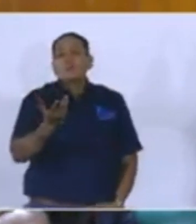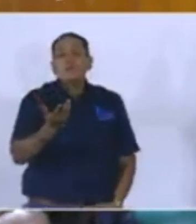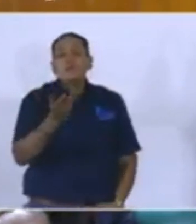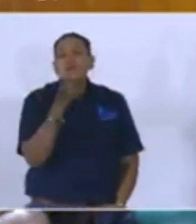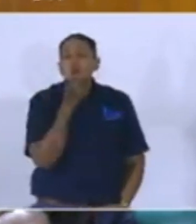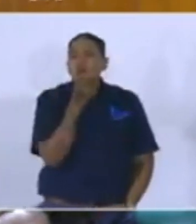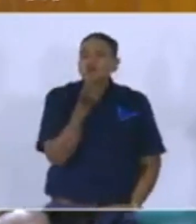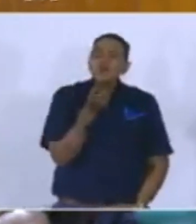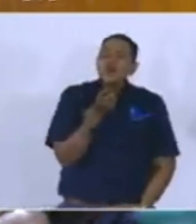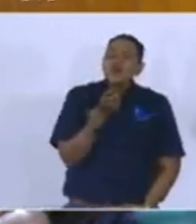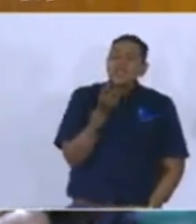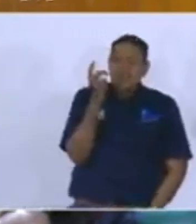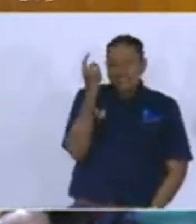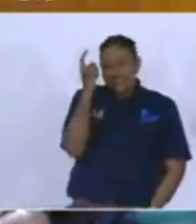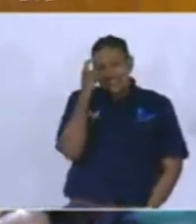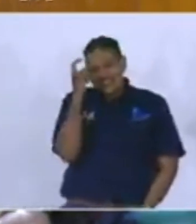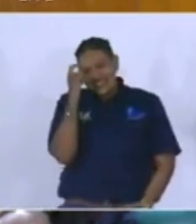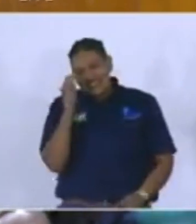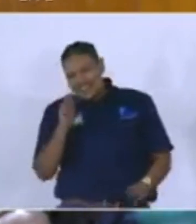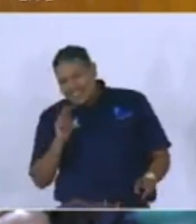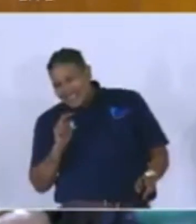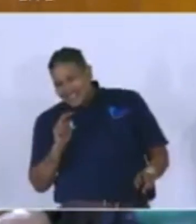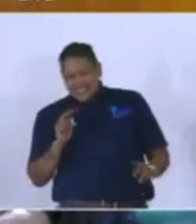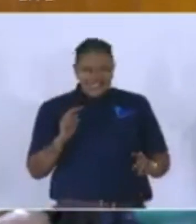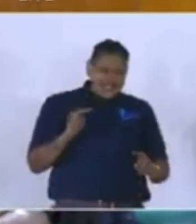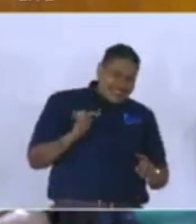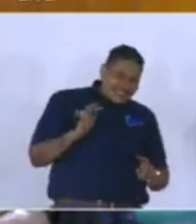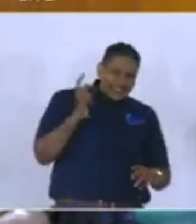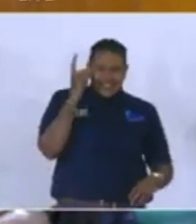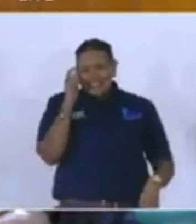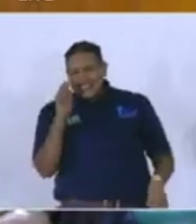who are skeptical of technology.